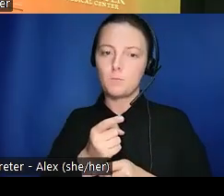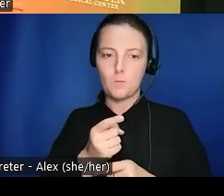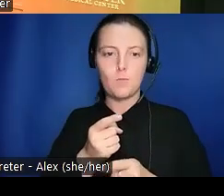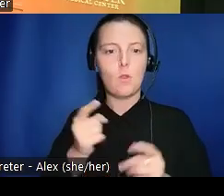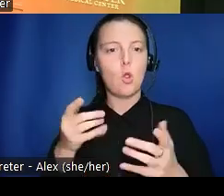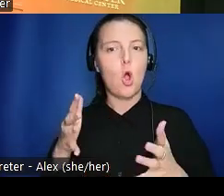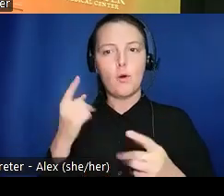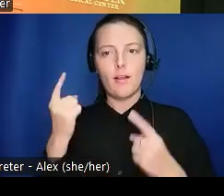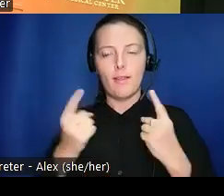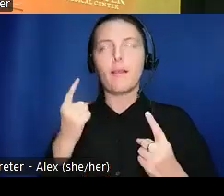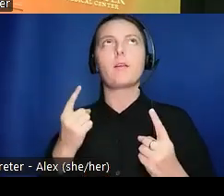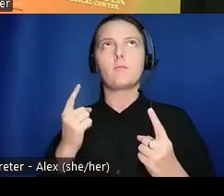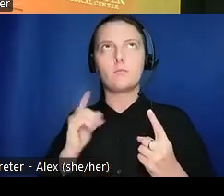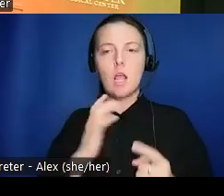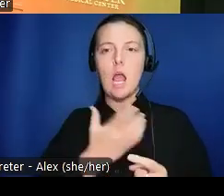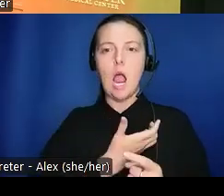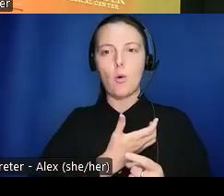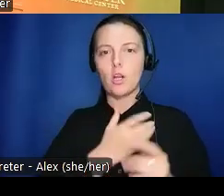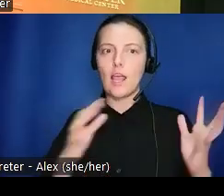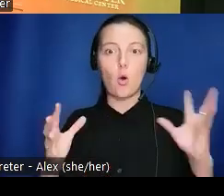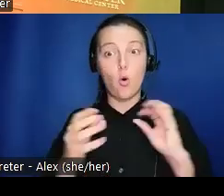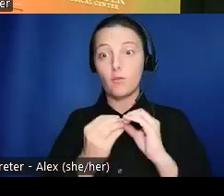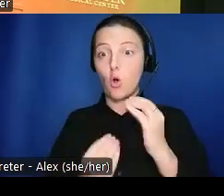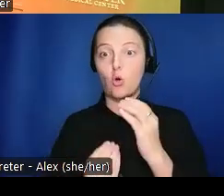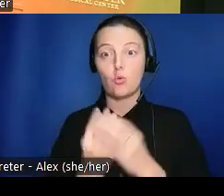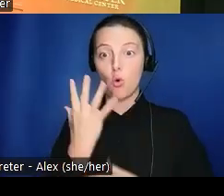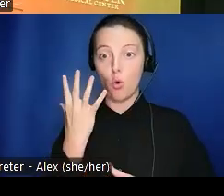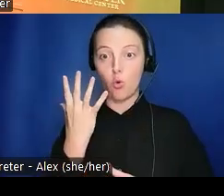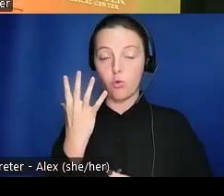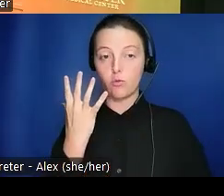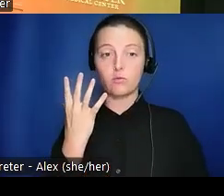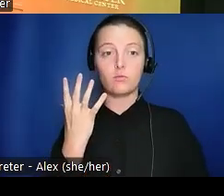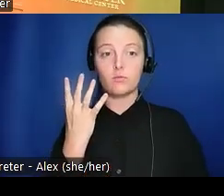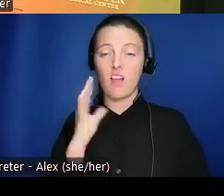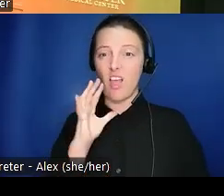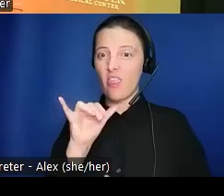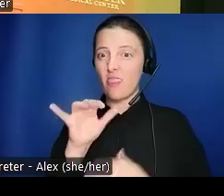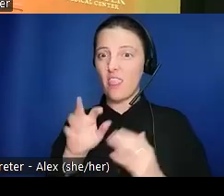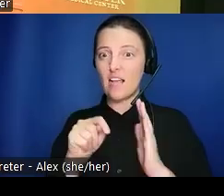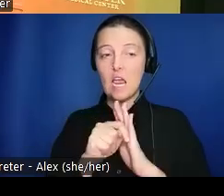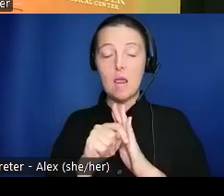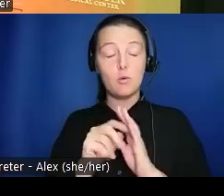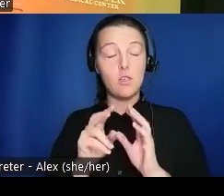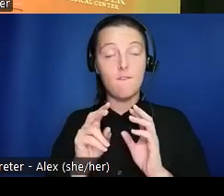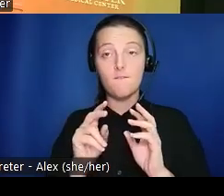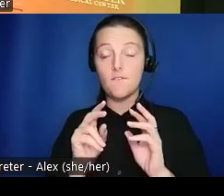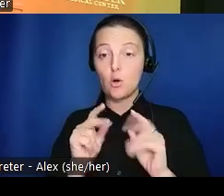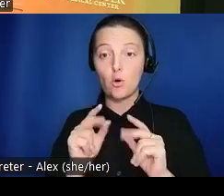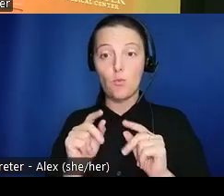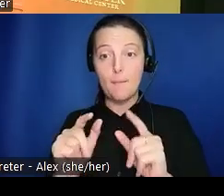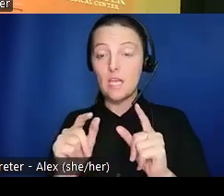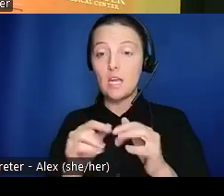overall growth that was becoming incredibly rapid and expanding. We have